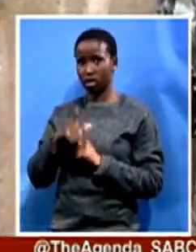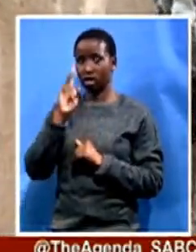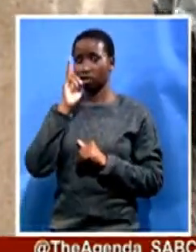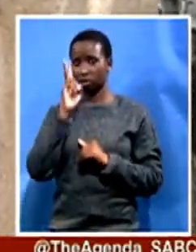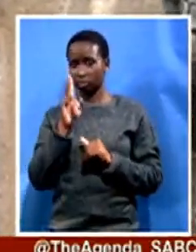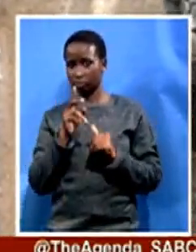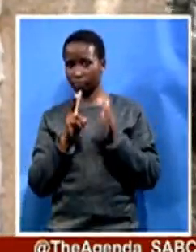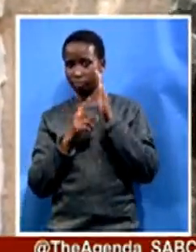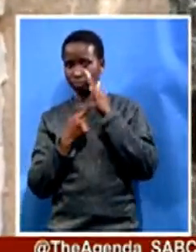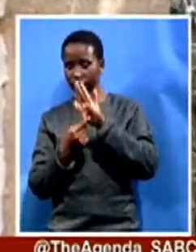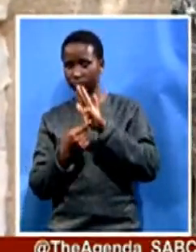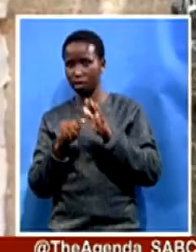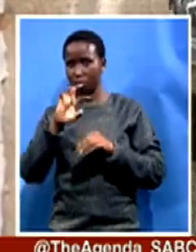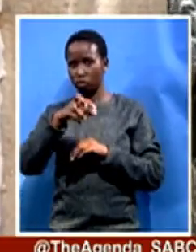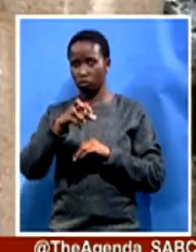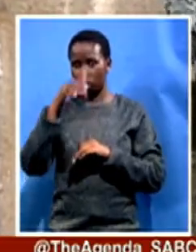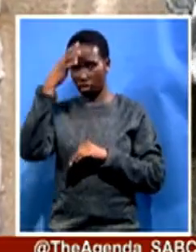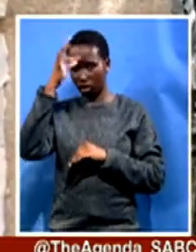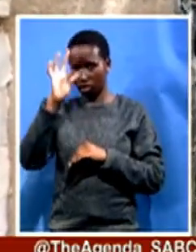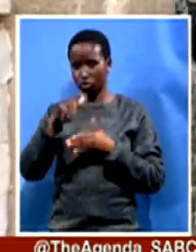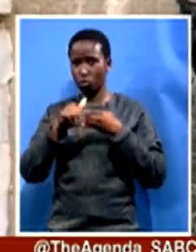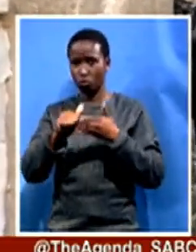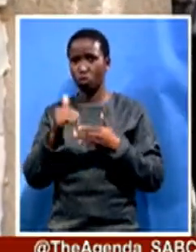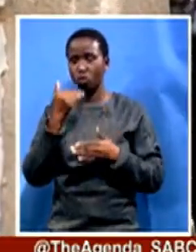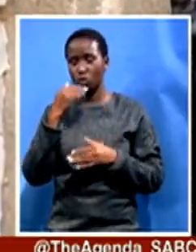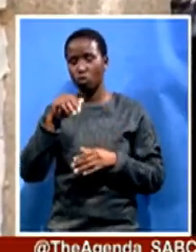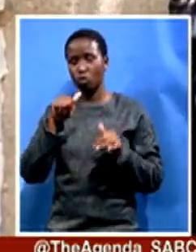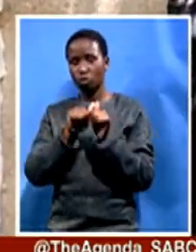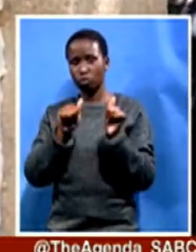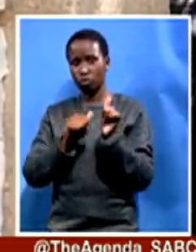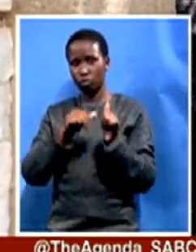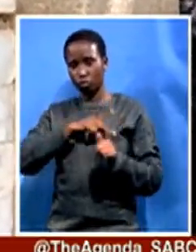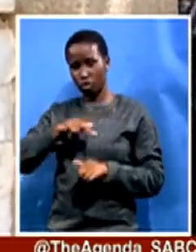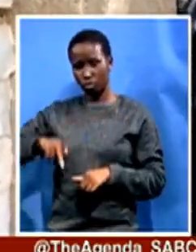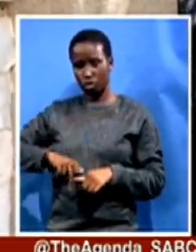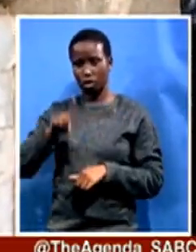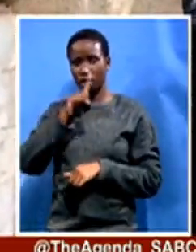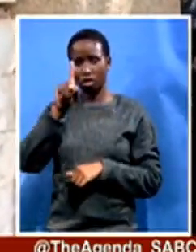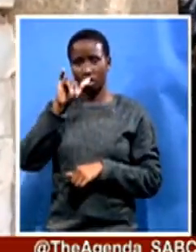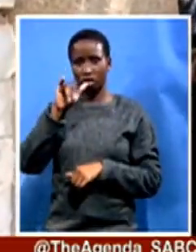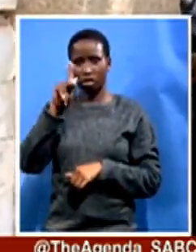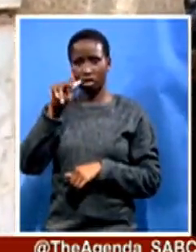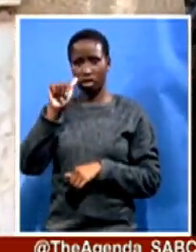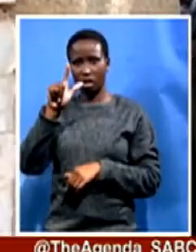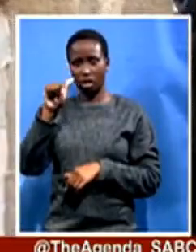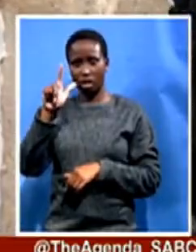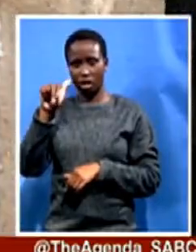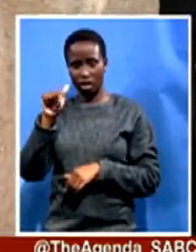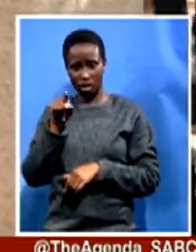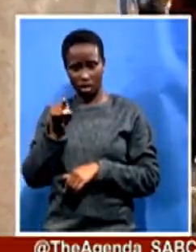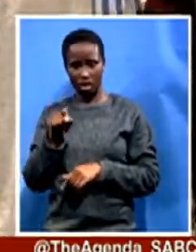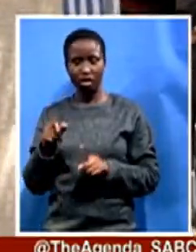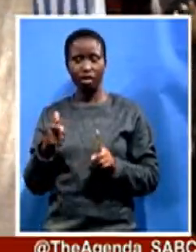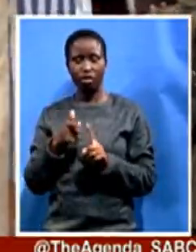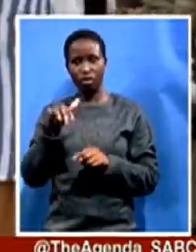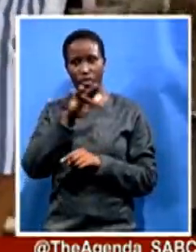Premier Sihlezi Kalala entering the palace at KwaKhangelamankengane Royal Palace. Earlier on, we did